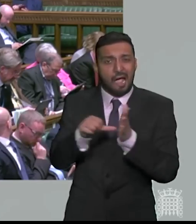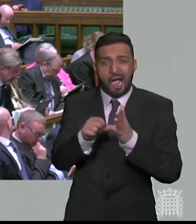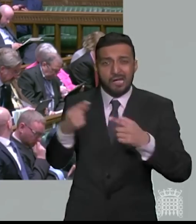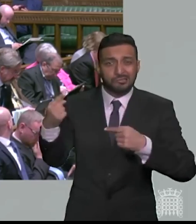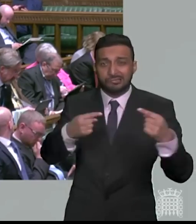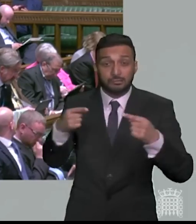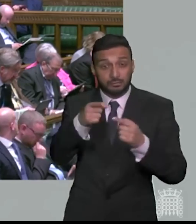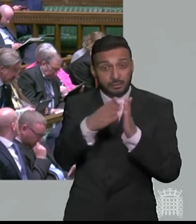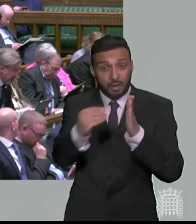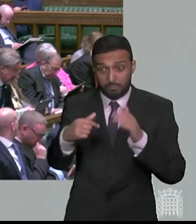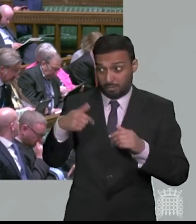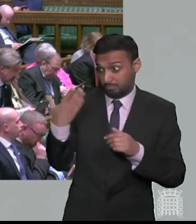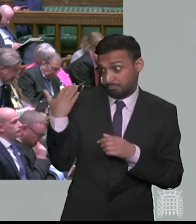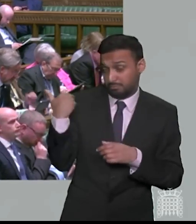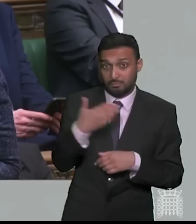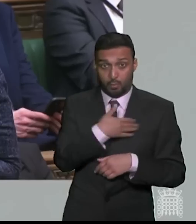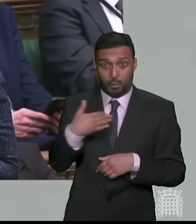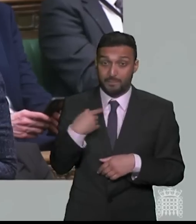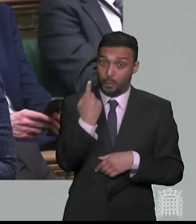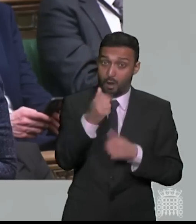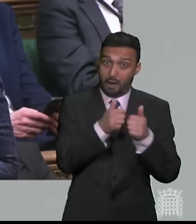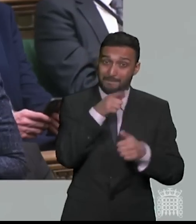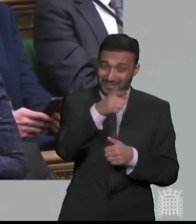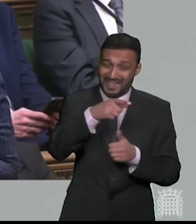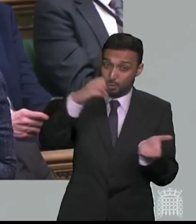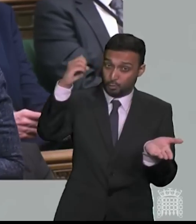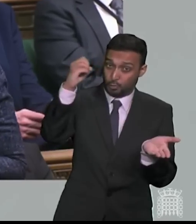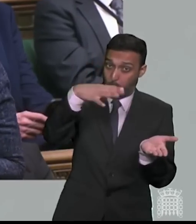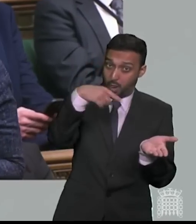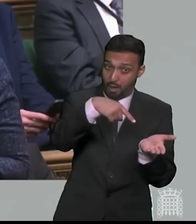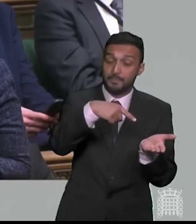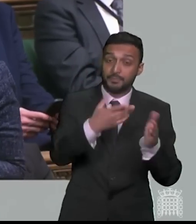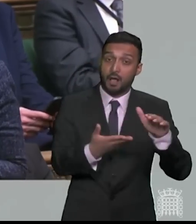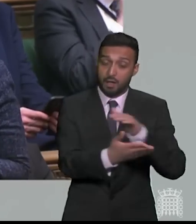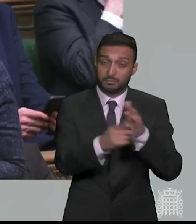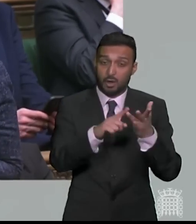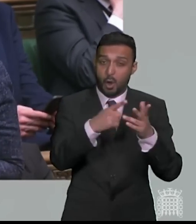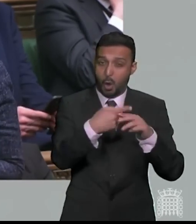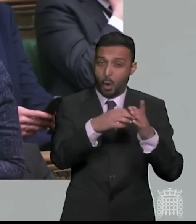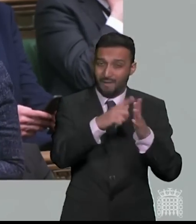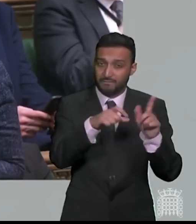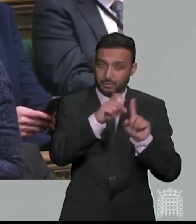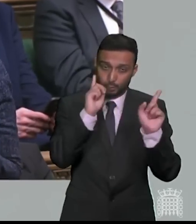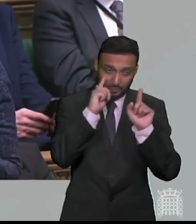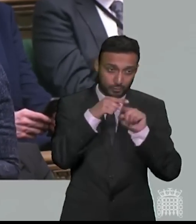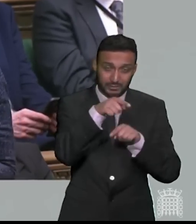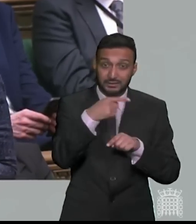company developing an innovation from Oxford University said that the UK is the least attractive market in which to base its business due to a lack